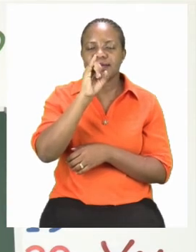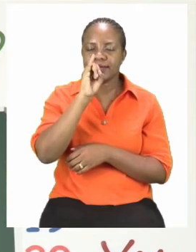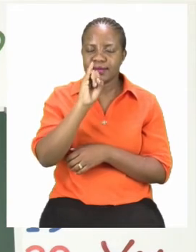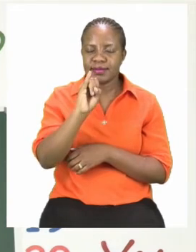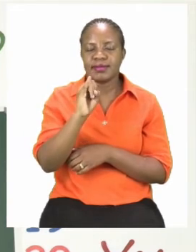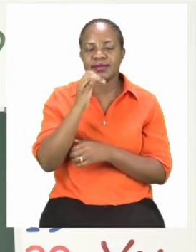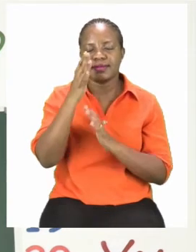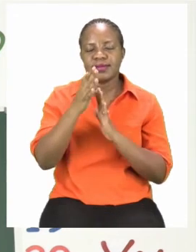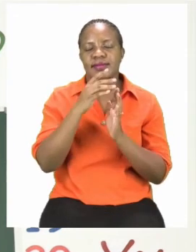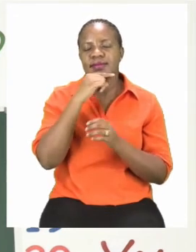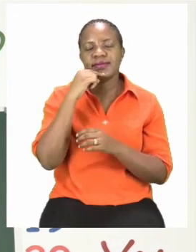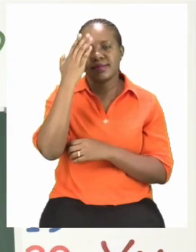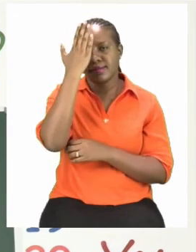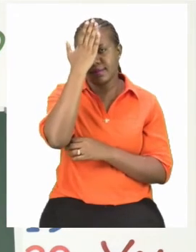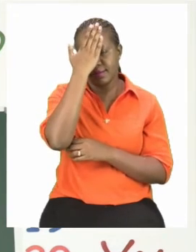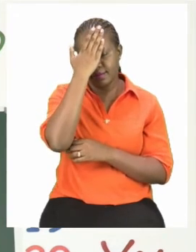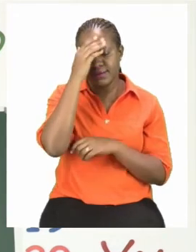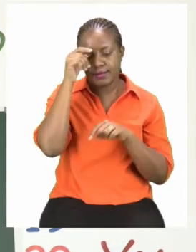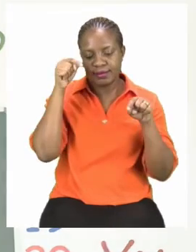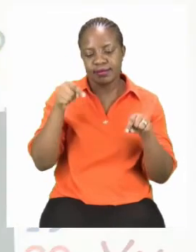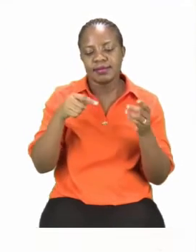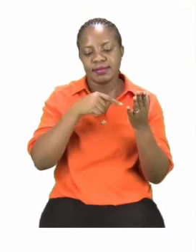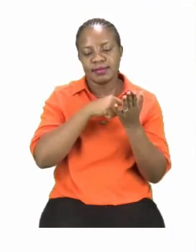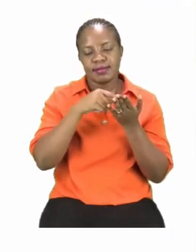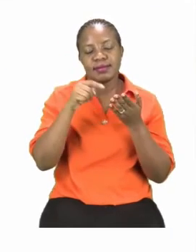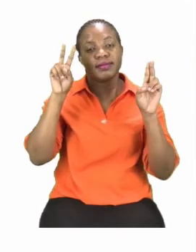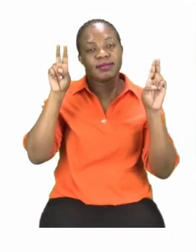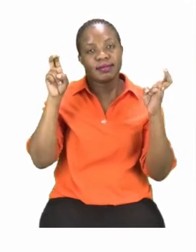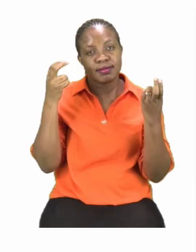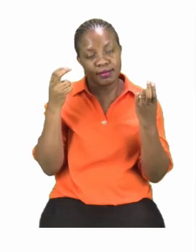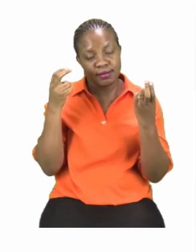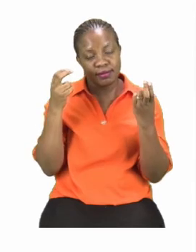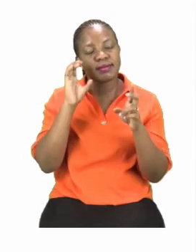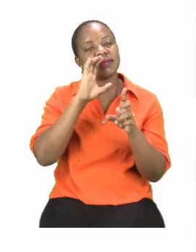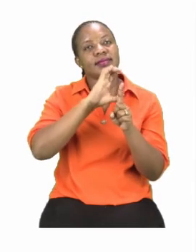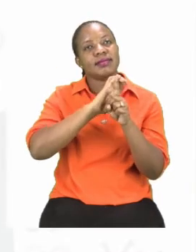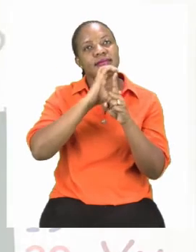we are going to choose the correct possessive pronoun.